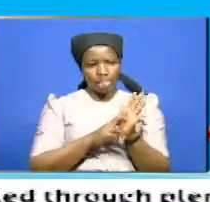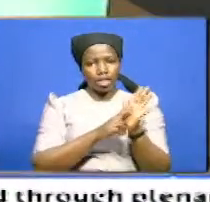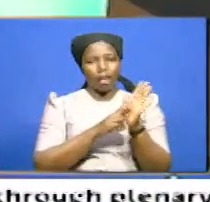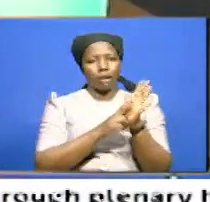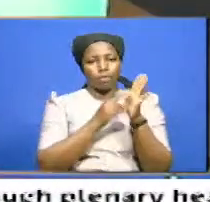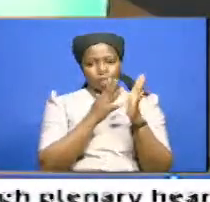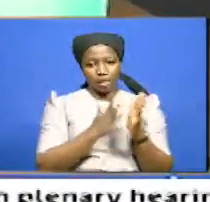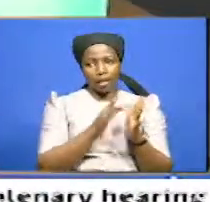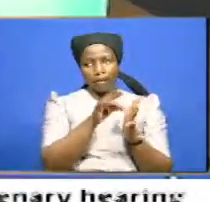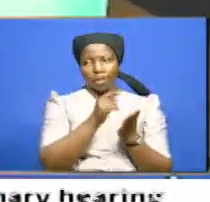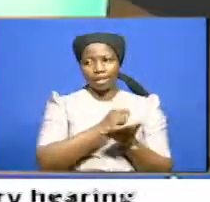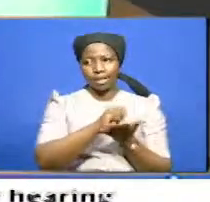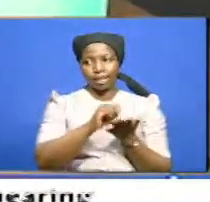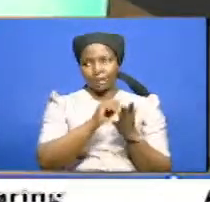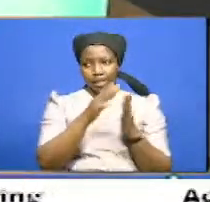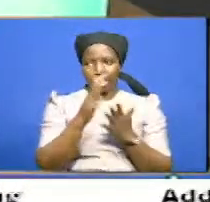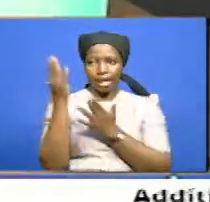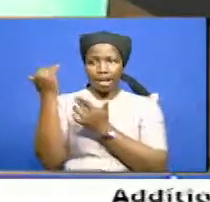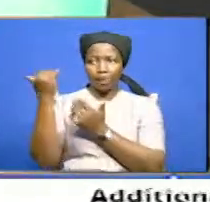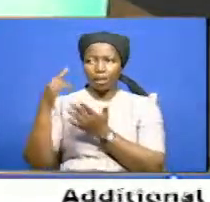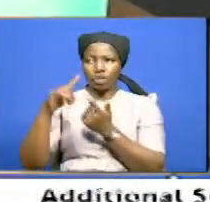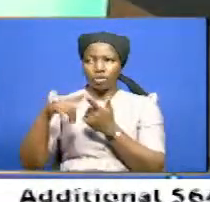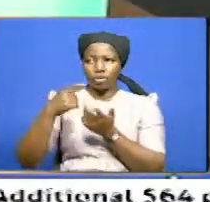of the Secretariat are expected to sign